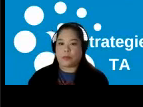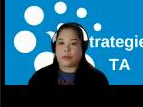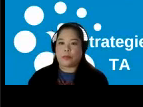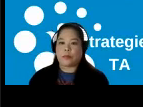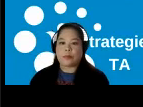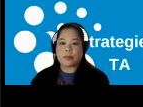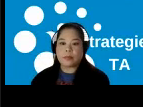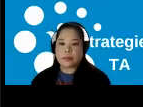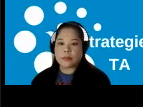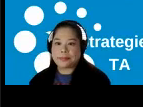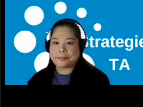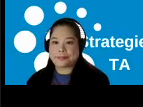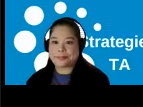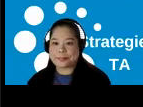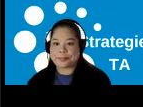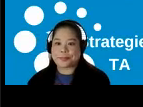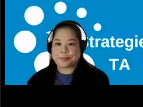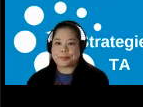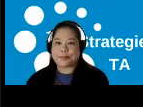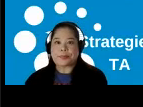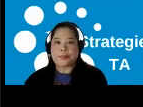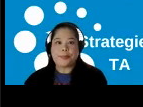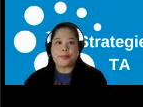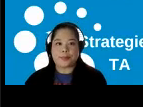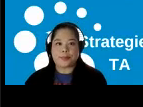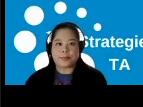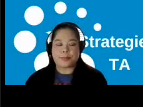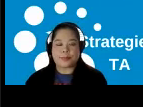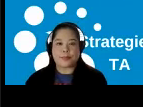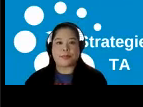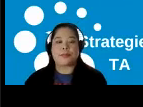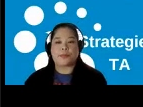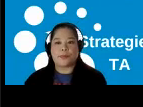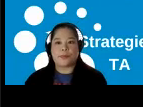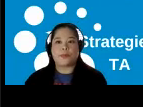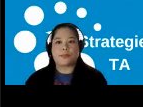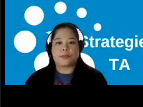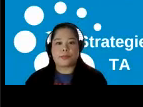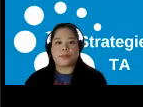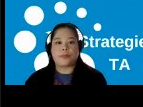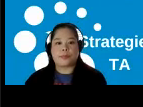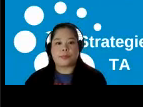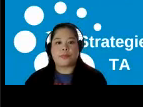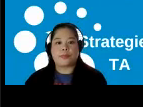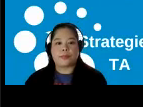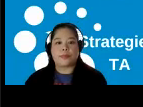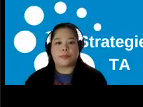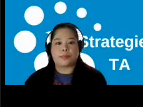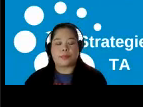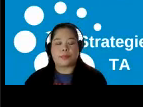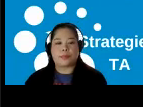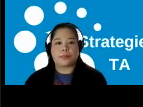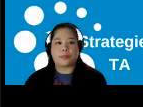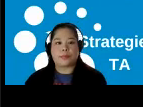with the school district, working with local school-based health clinics. That's one model. Another one